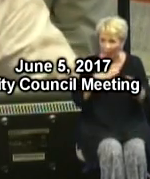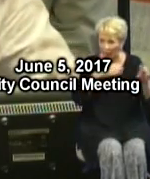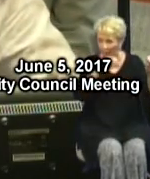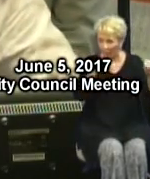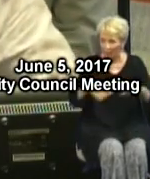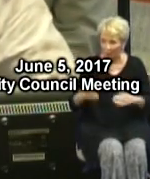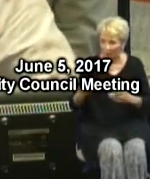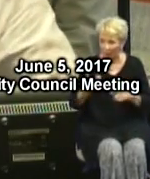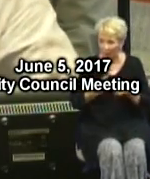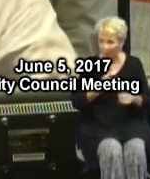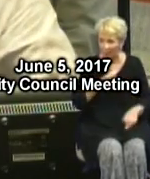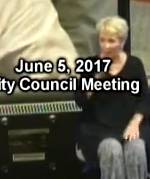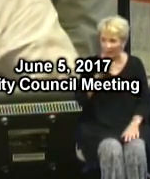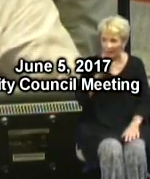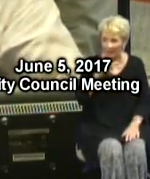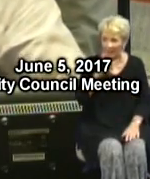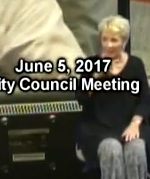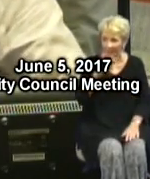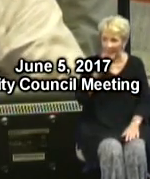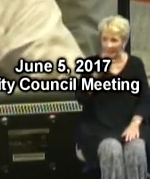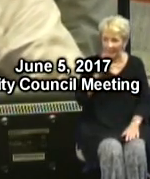here from Santa Barbara in